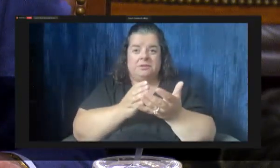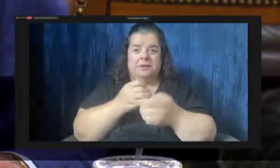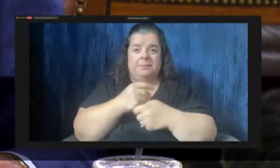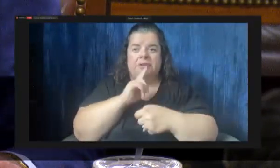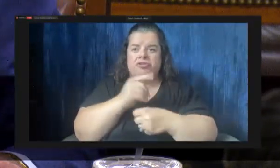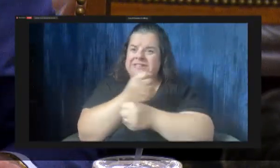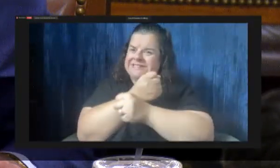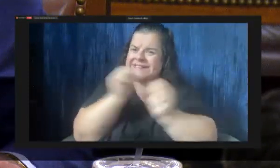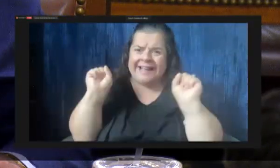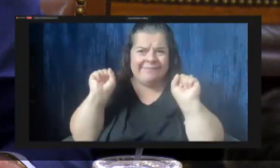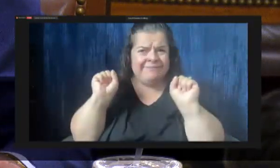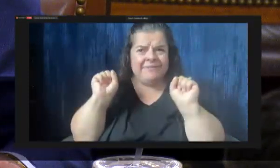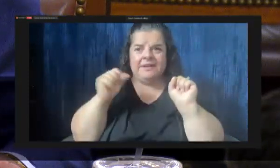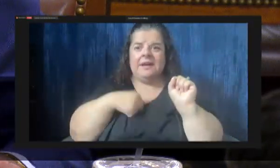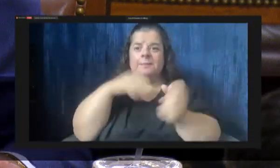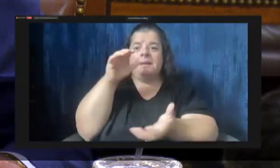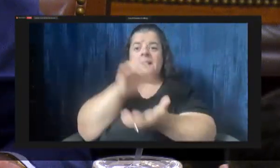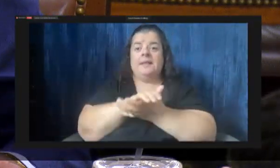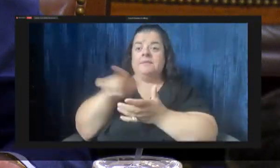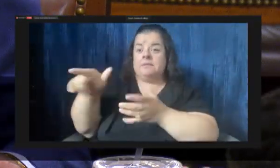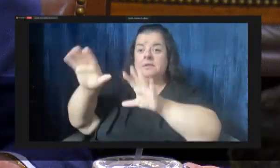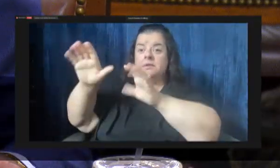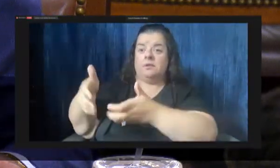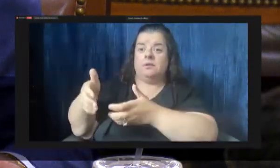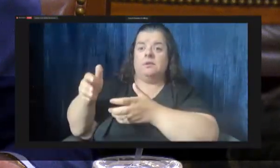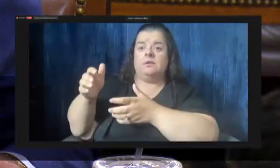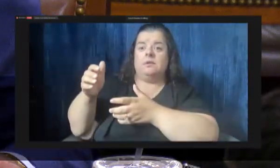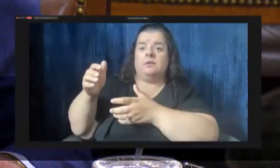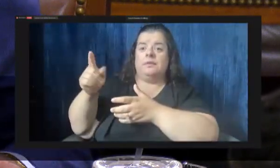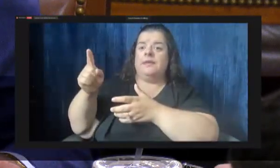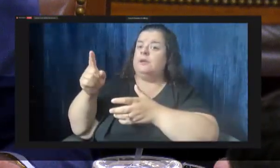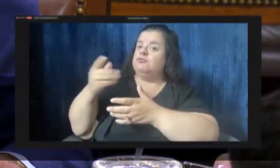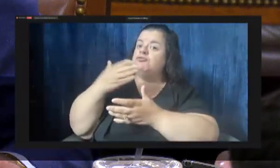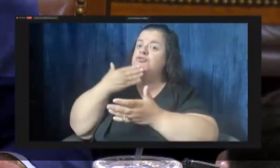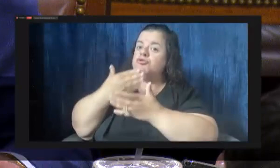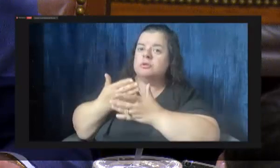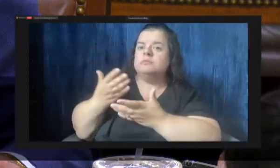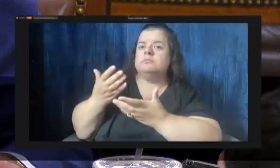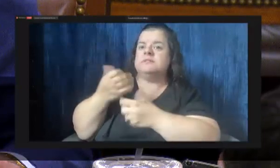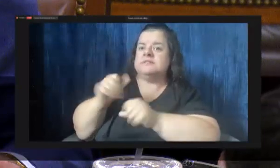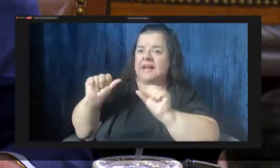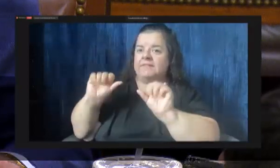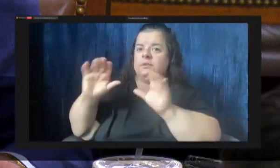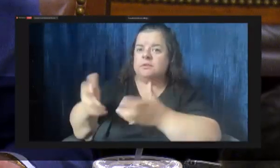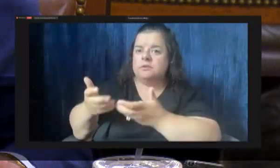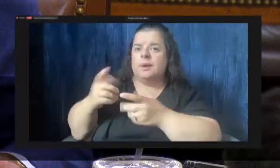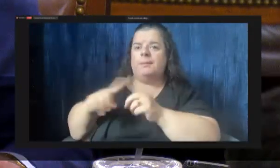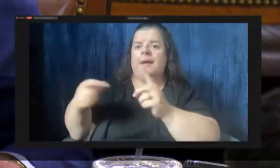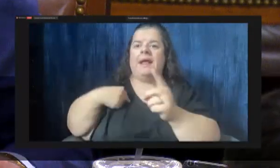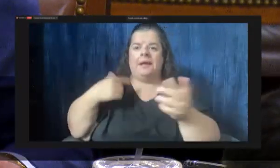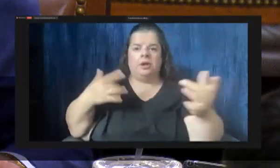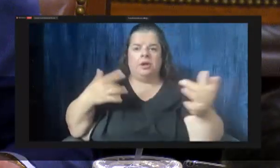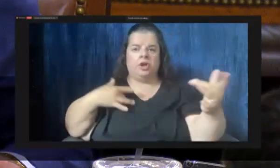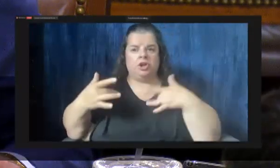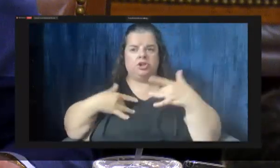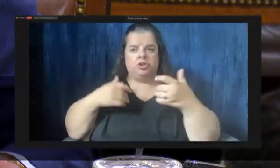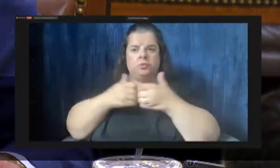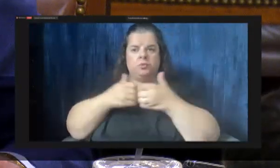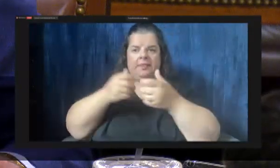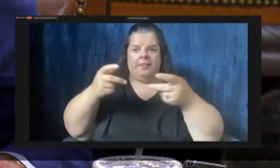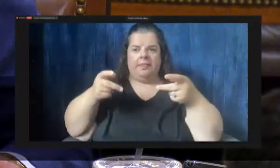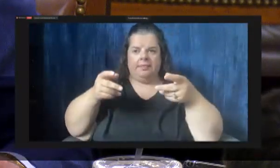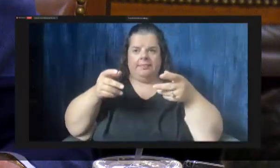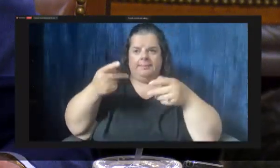I believe the agencies you're working with are very reputable, very safe. I just worry about the perimeter and